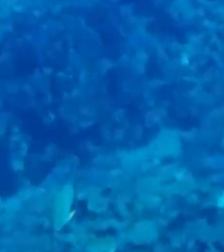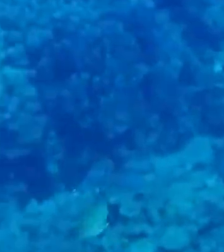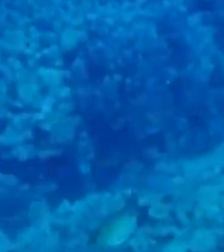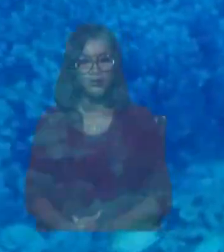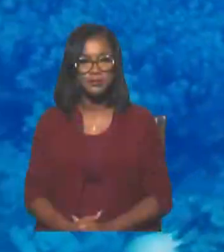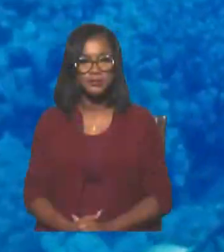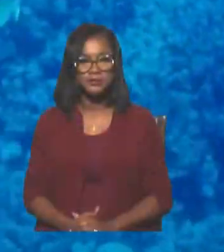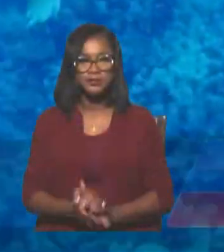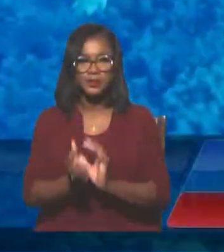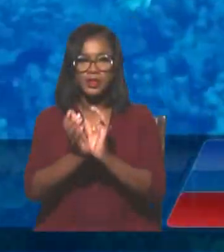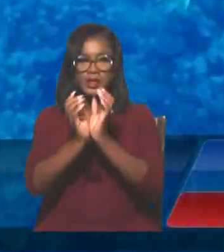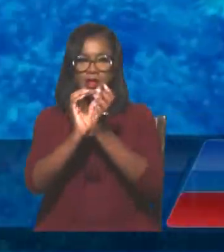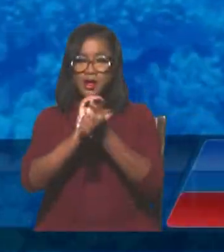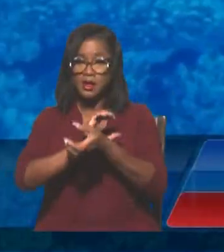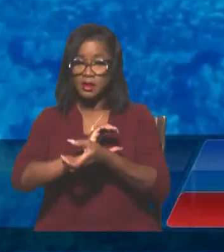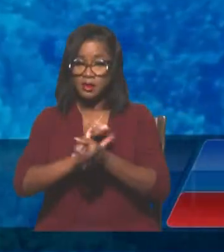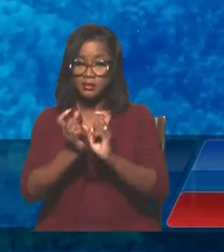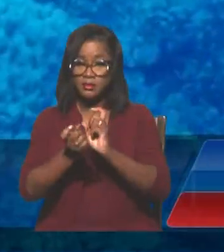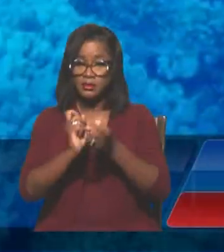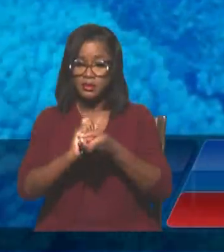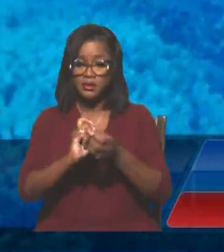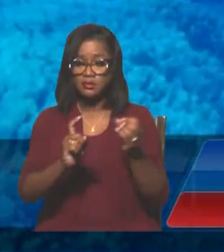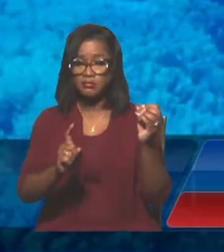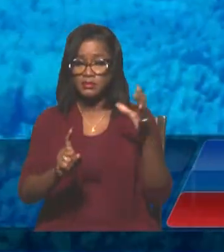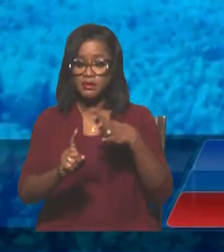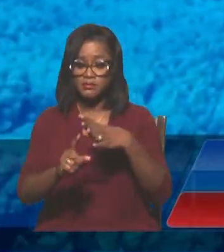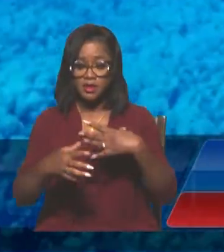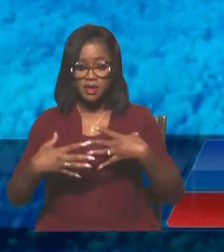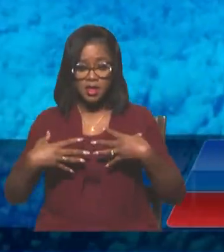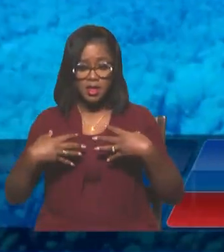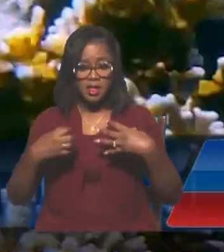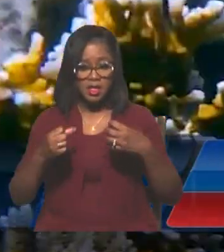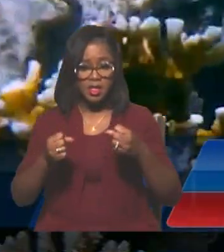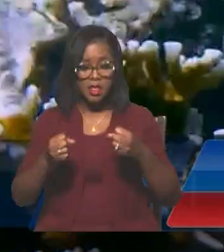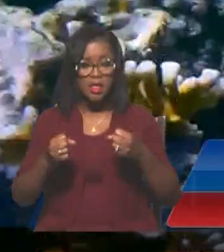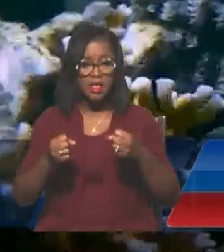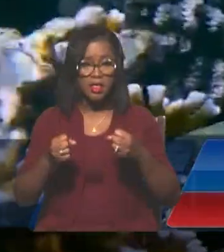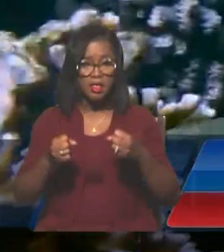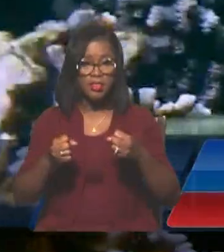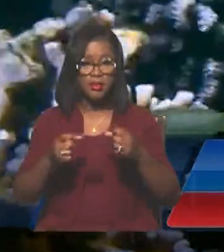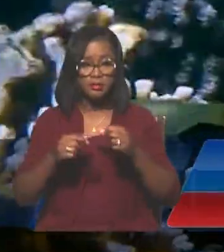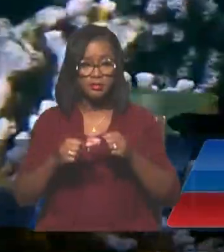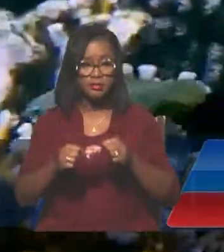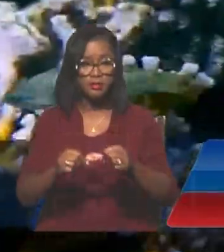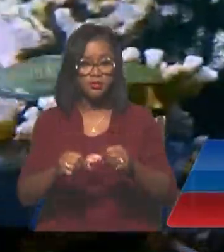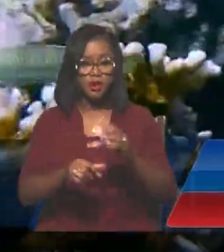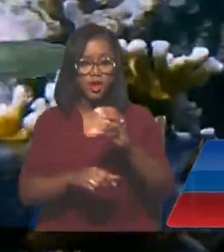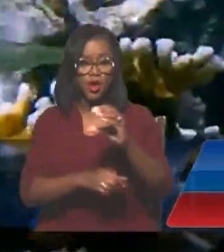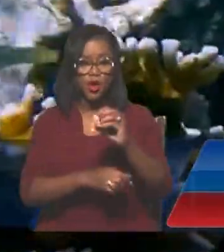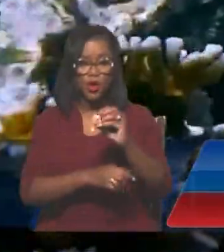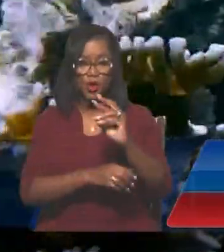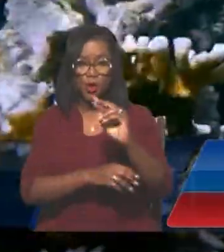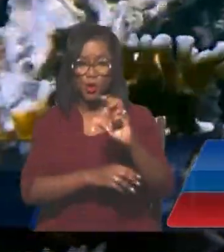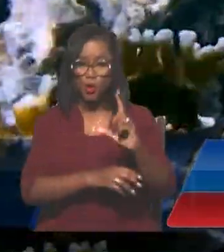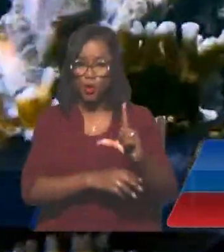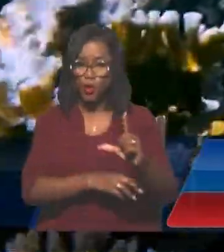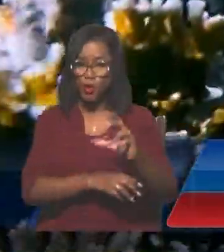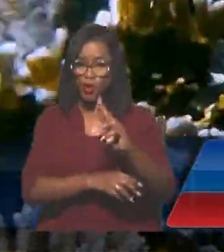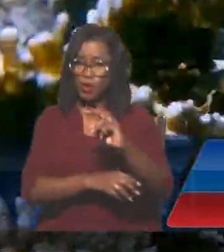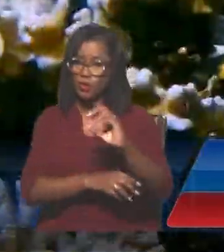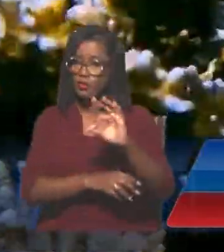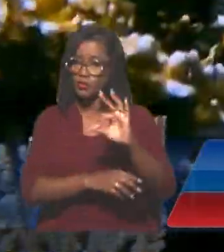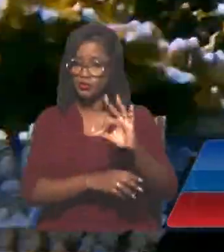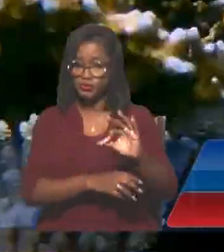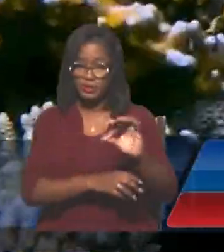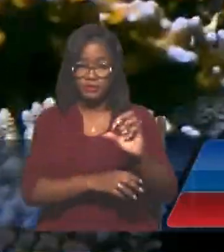Climate change impacts the health and survival of coral reefs, leading to coral bleaching, weakened reef